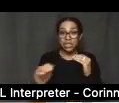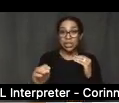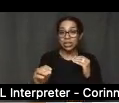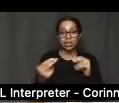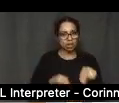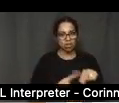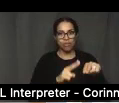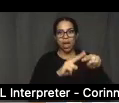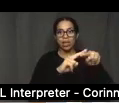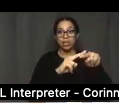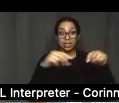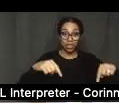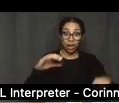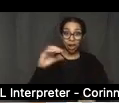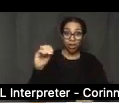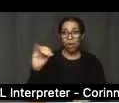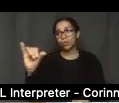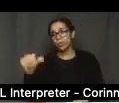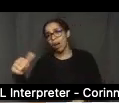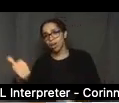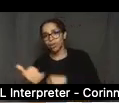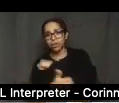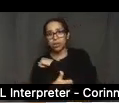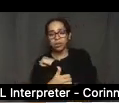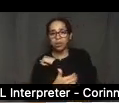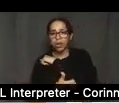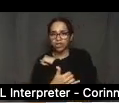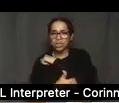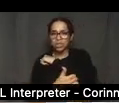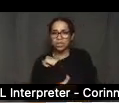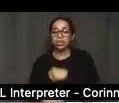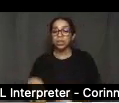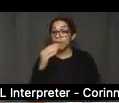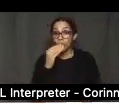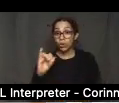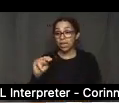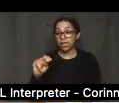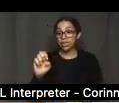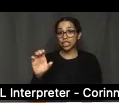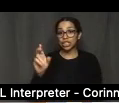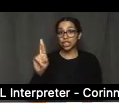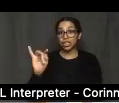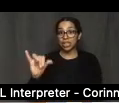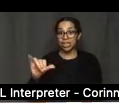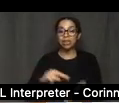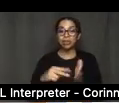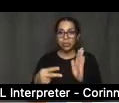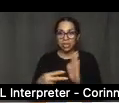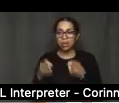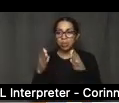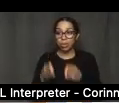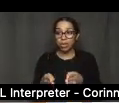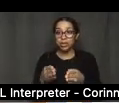country. We measured food insecurity on the CHAZ by someone who said that they ate less than they thought they